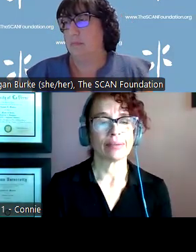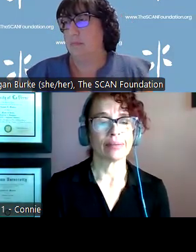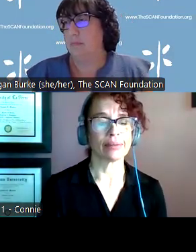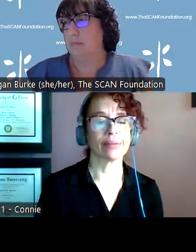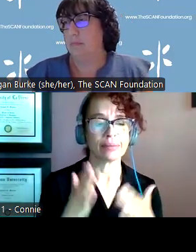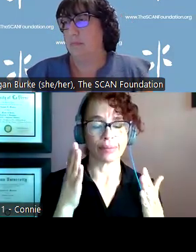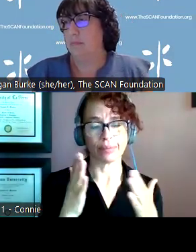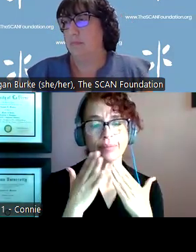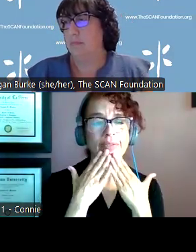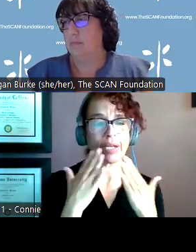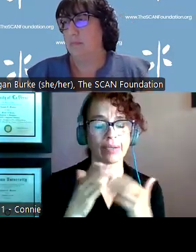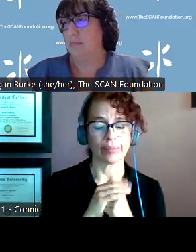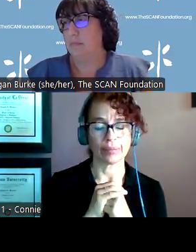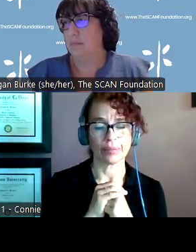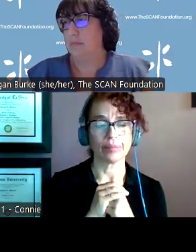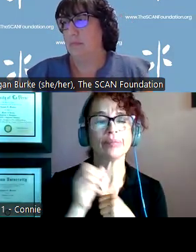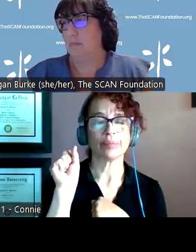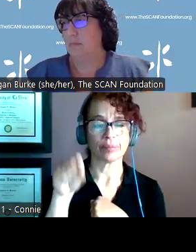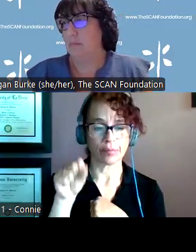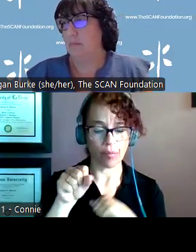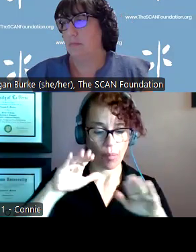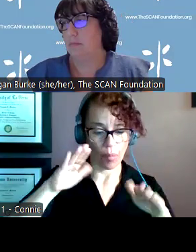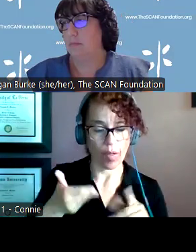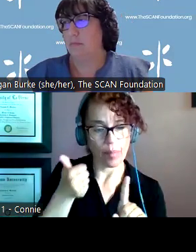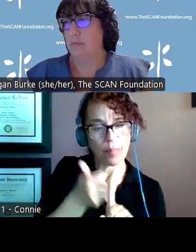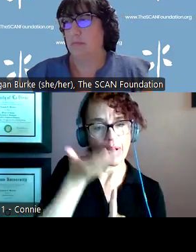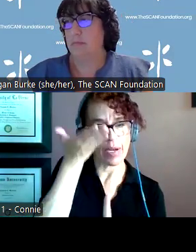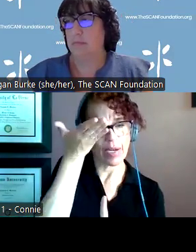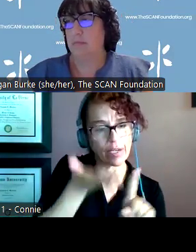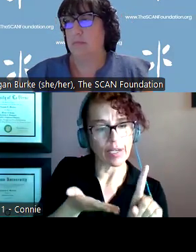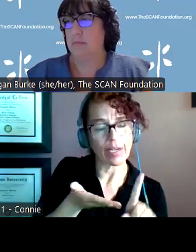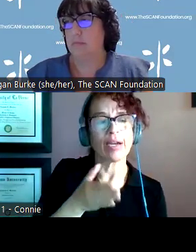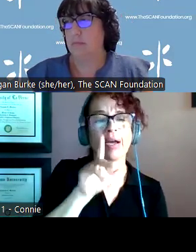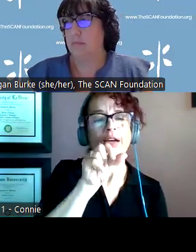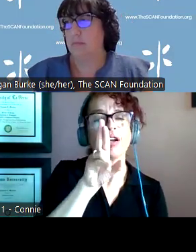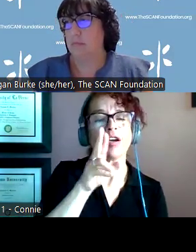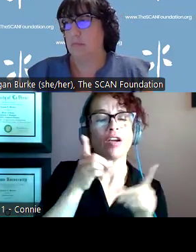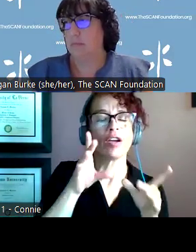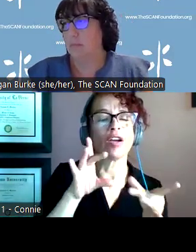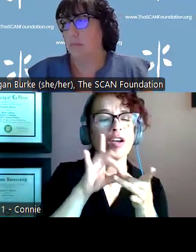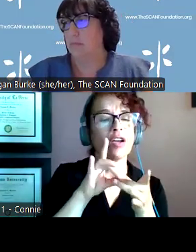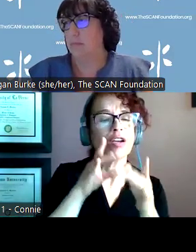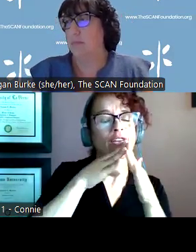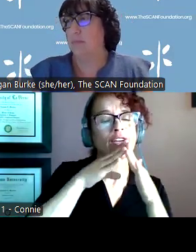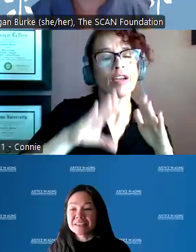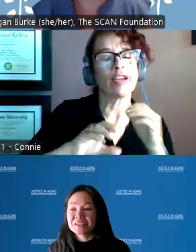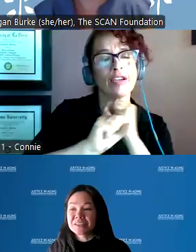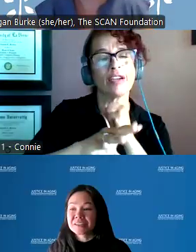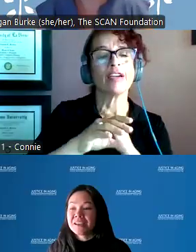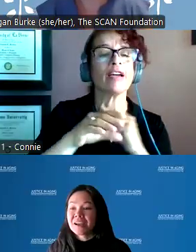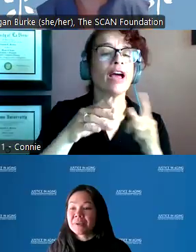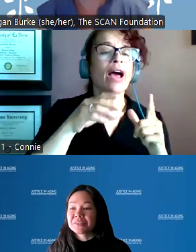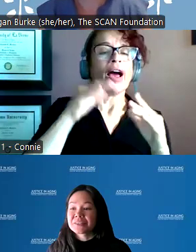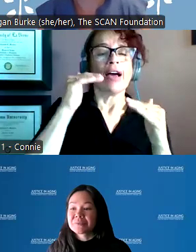you, Hagar. So yeah, just to introduce myself, I'm Lauren Cardin. I'm the Director of California Housing Advocacy at Justice and